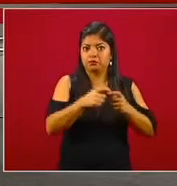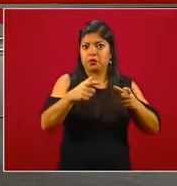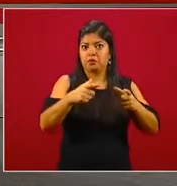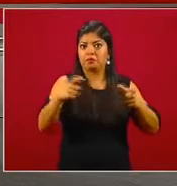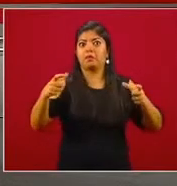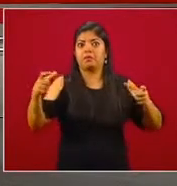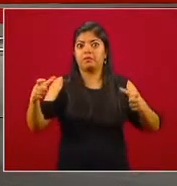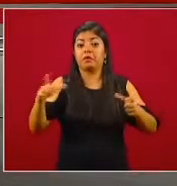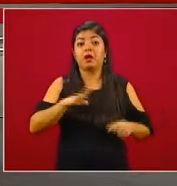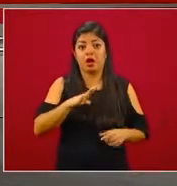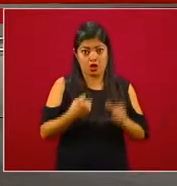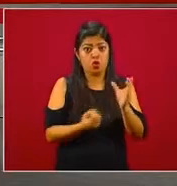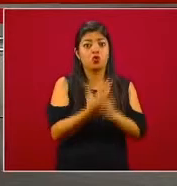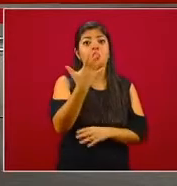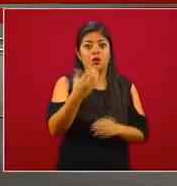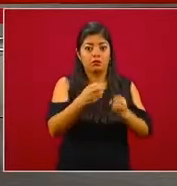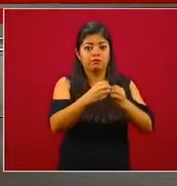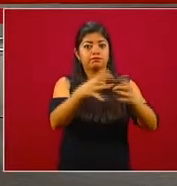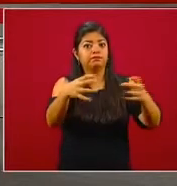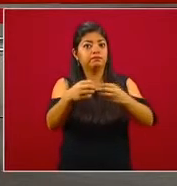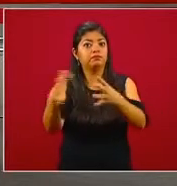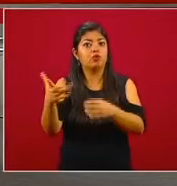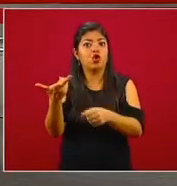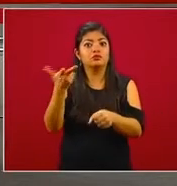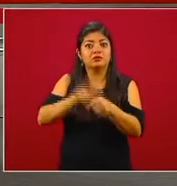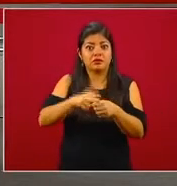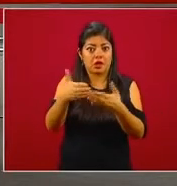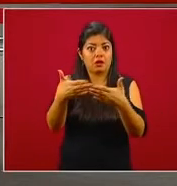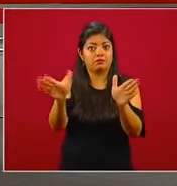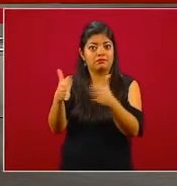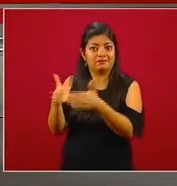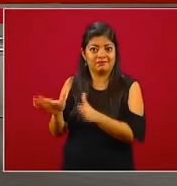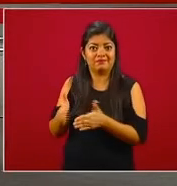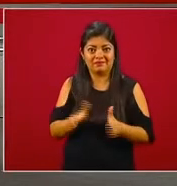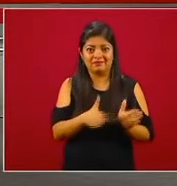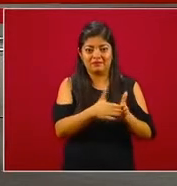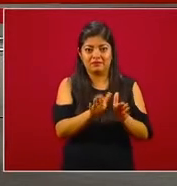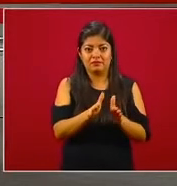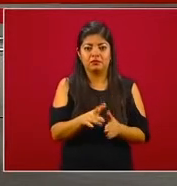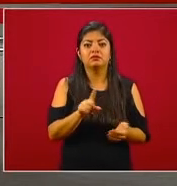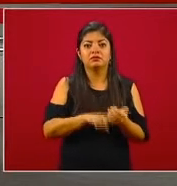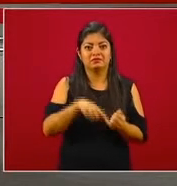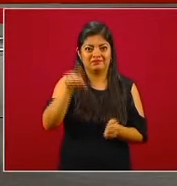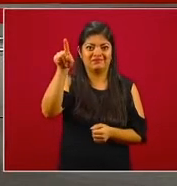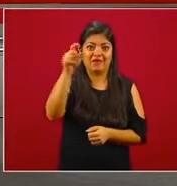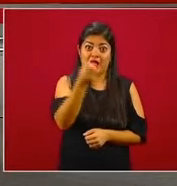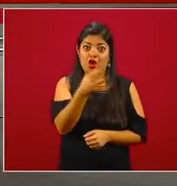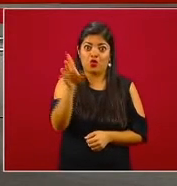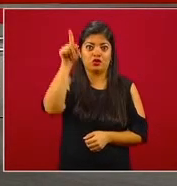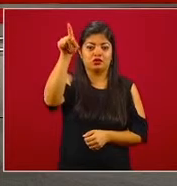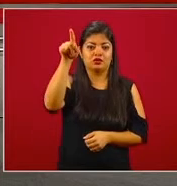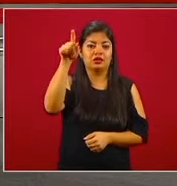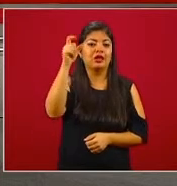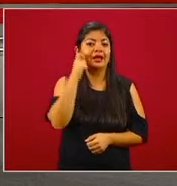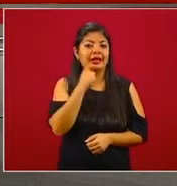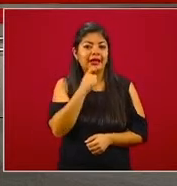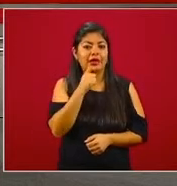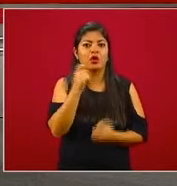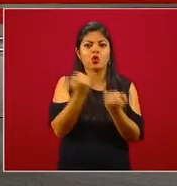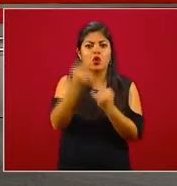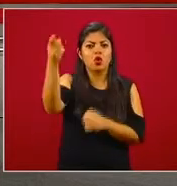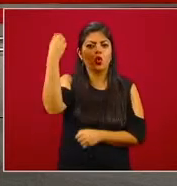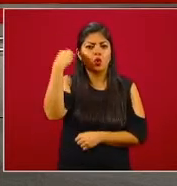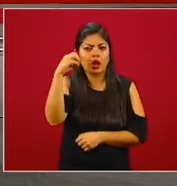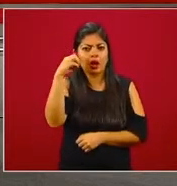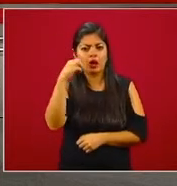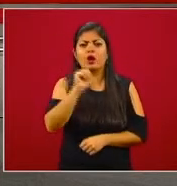Hoy tenemos nuevas This expansiones. shows you Varias de how ellas son hospital availability precisamente has lo que ha been ocurrido expanded. en Guerrero We have y en Oaxaca algunas different y en